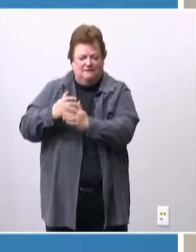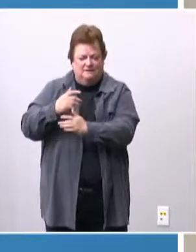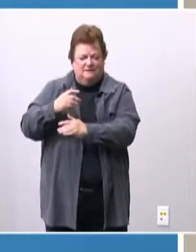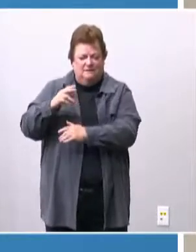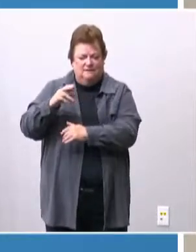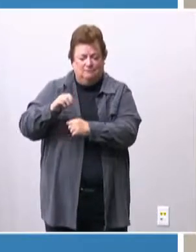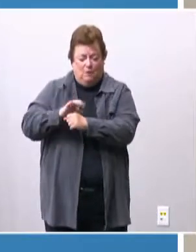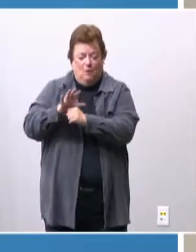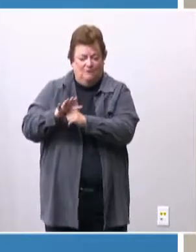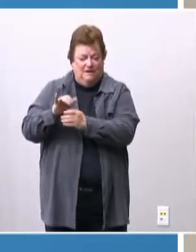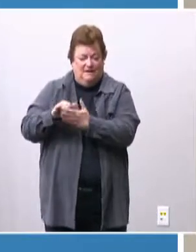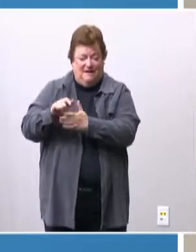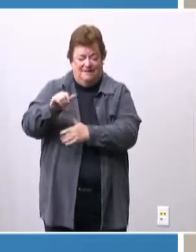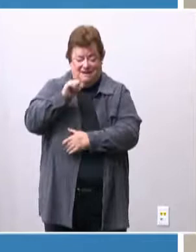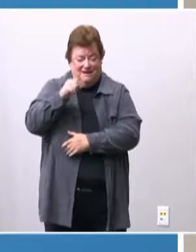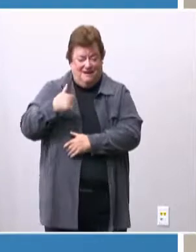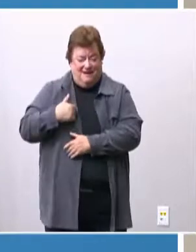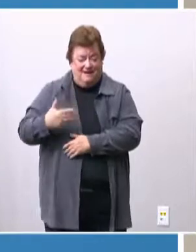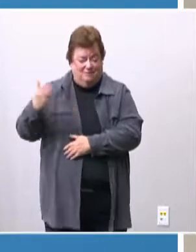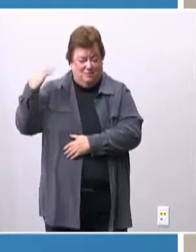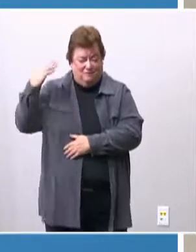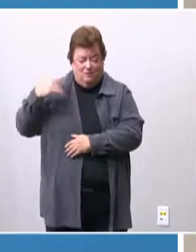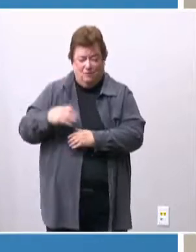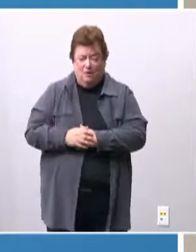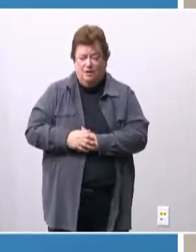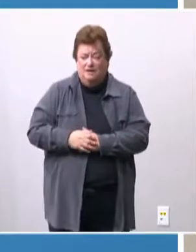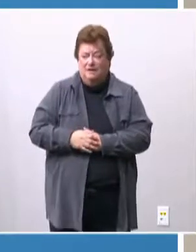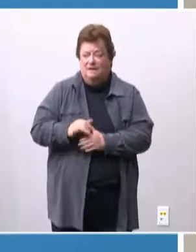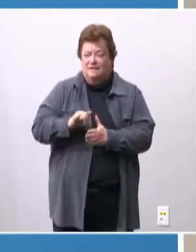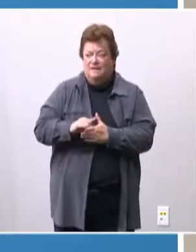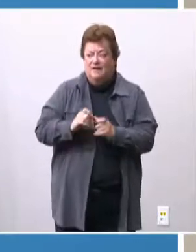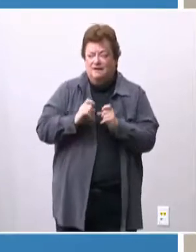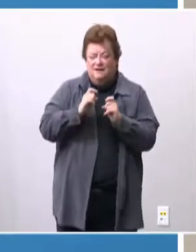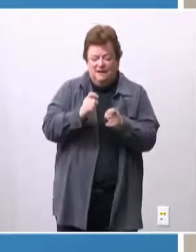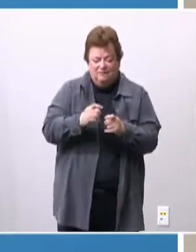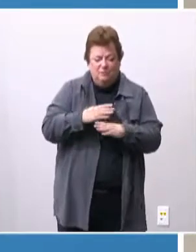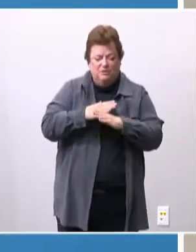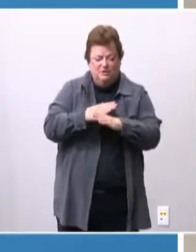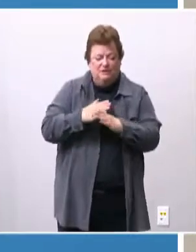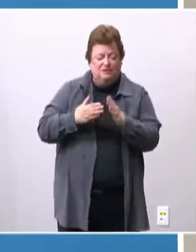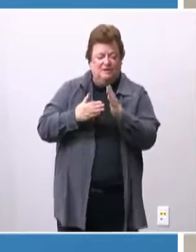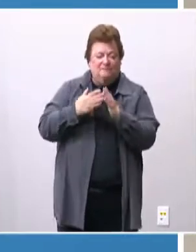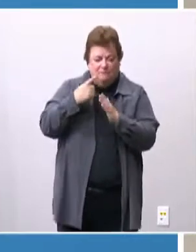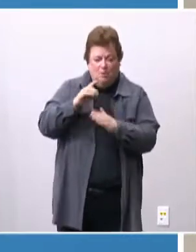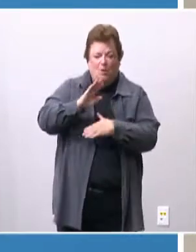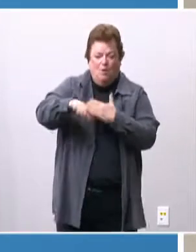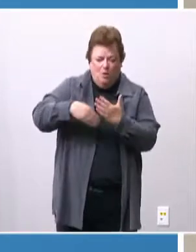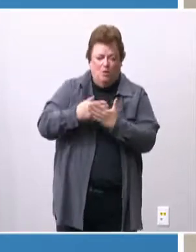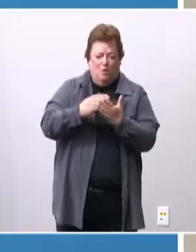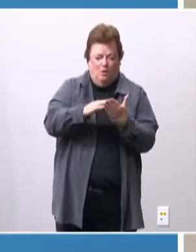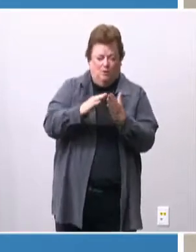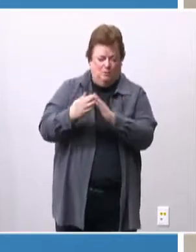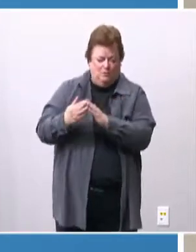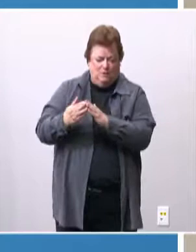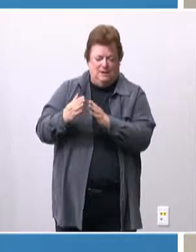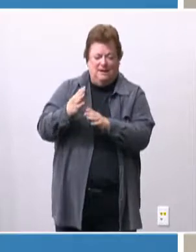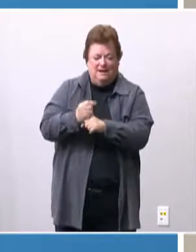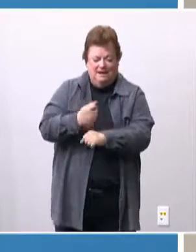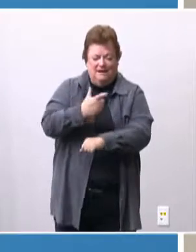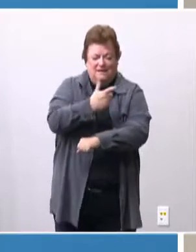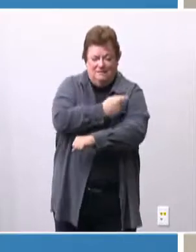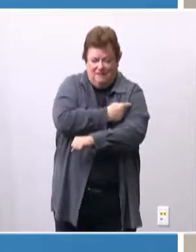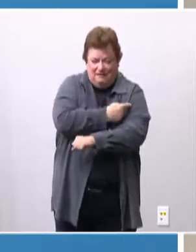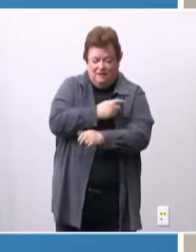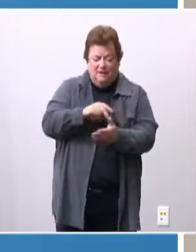have before. These efforts also create protection for our entire community. Getting vaccinated, and